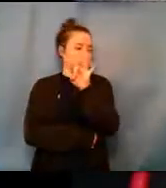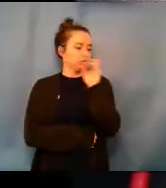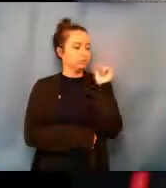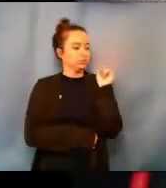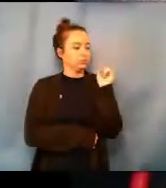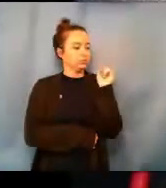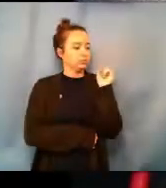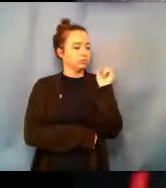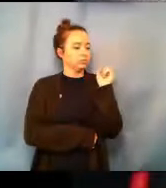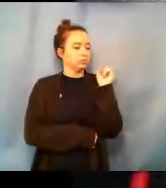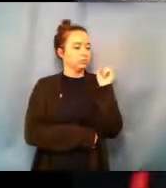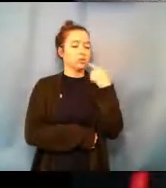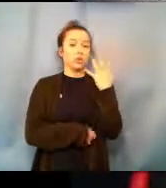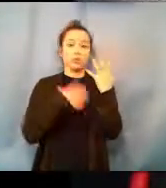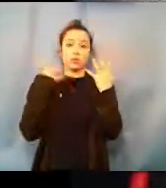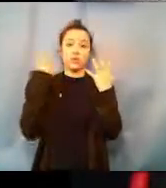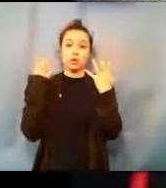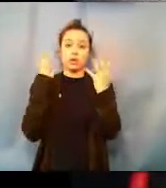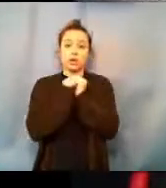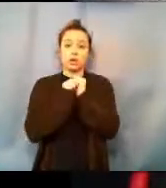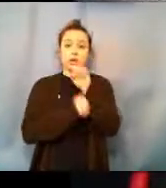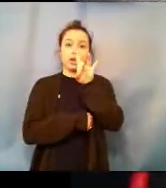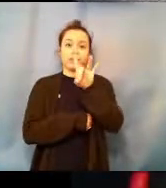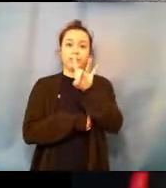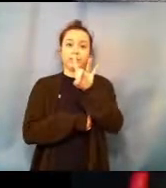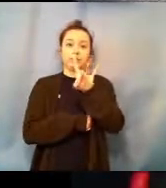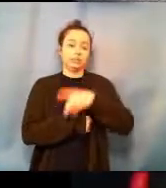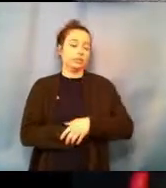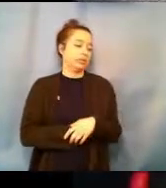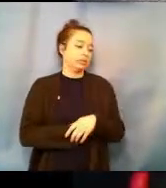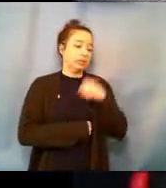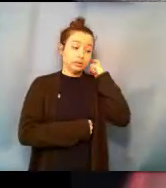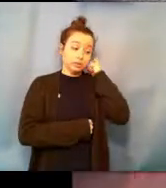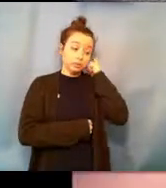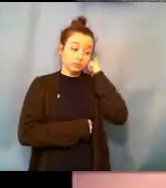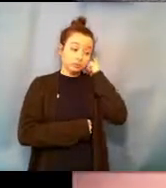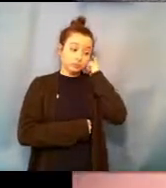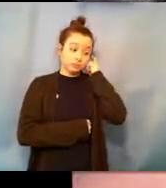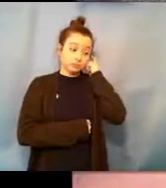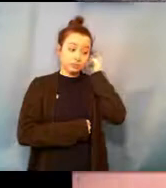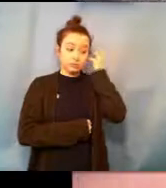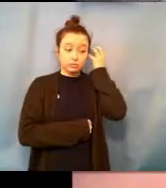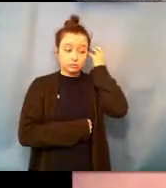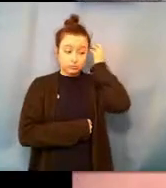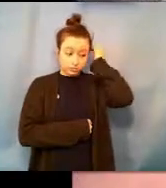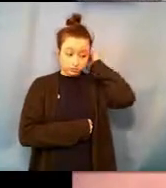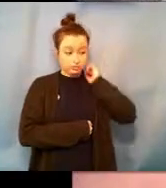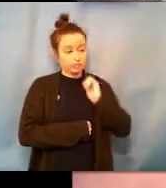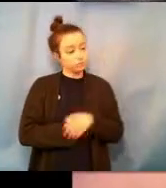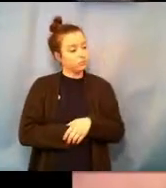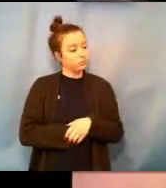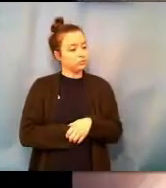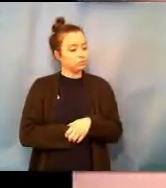was 4. So 4 plus 4 equals 8. So I'm going to write 4 as